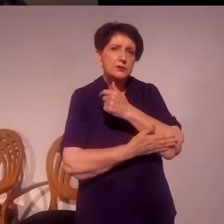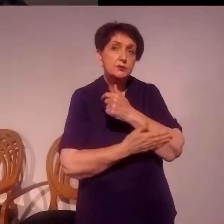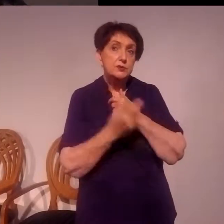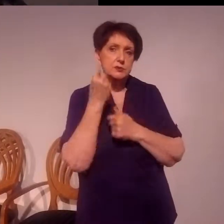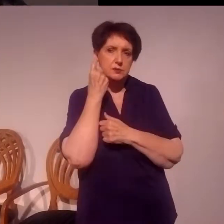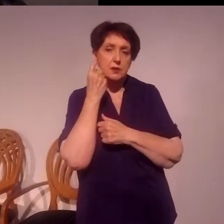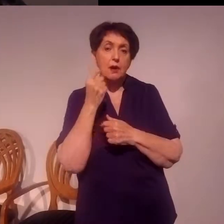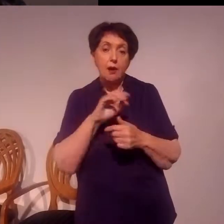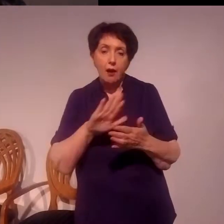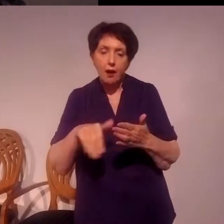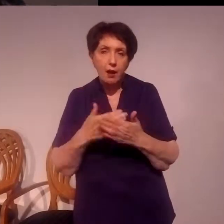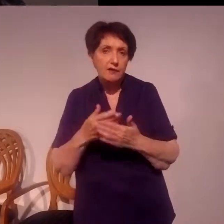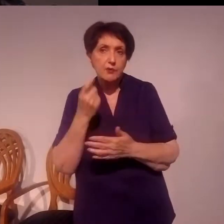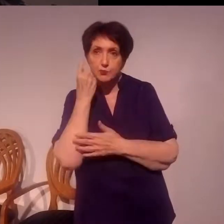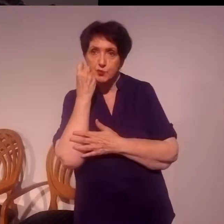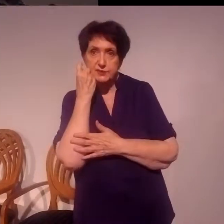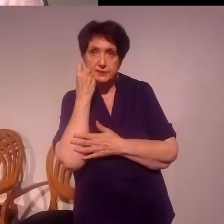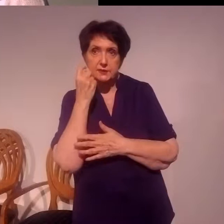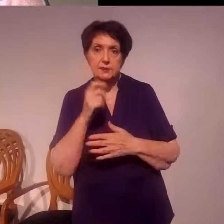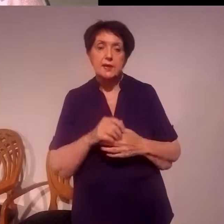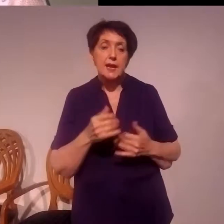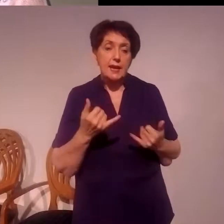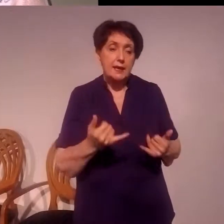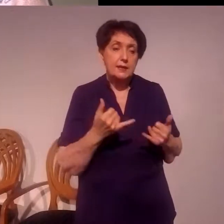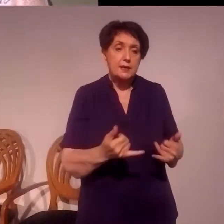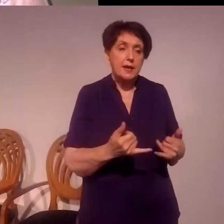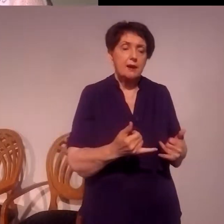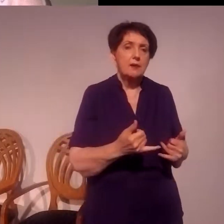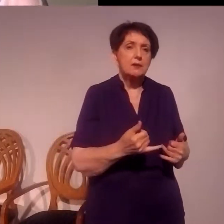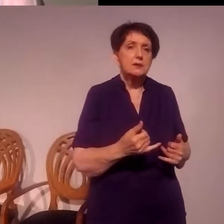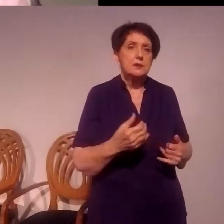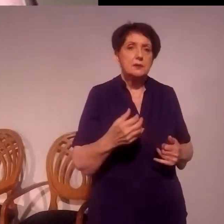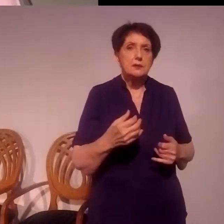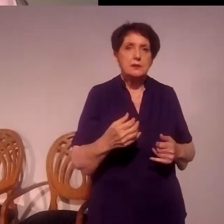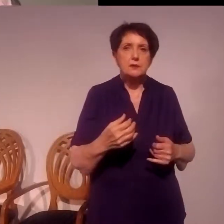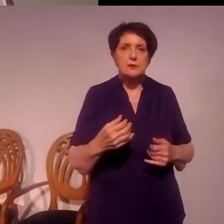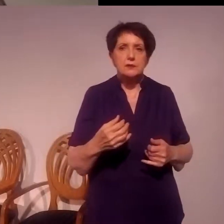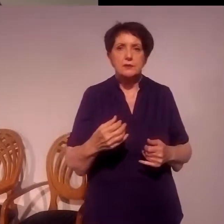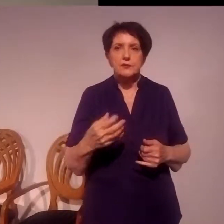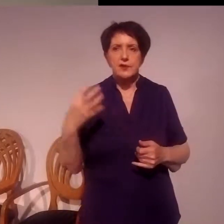They've come one on top of each other. And now the officials are estimating that